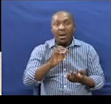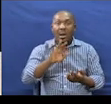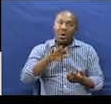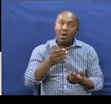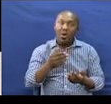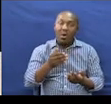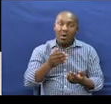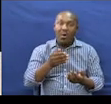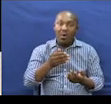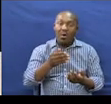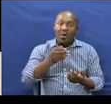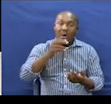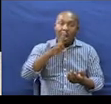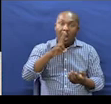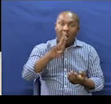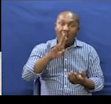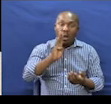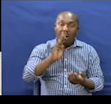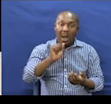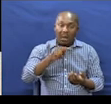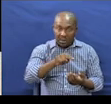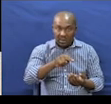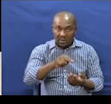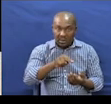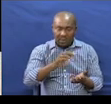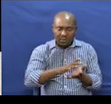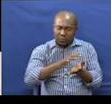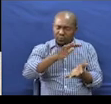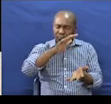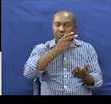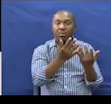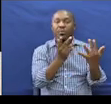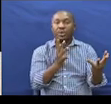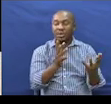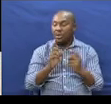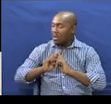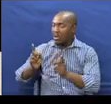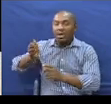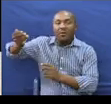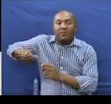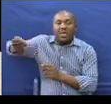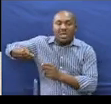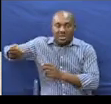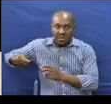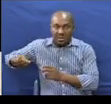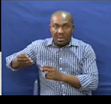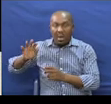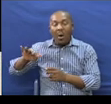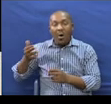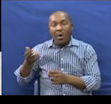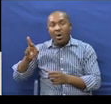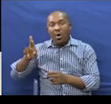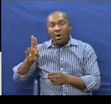high. So many people from the rural areas are highly attracted to settle in urban areas because of better